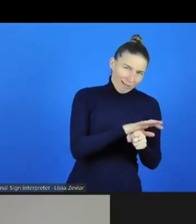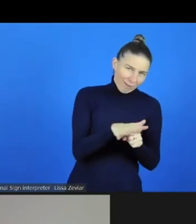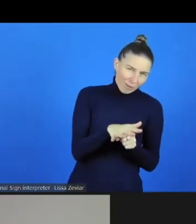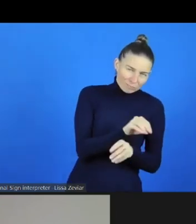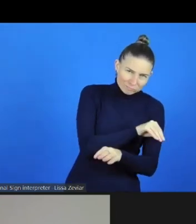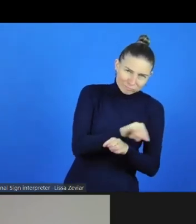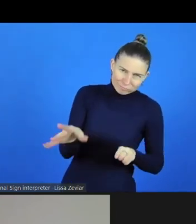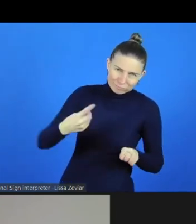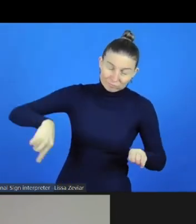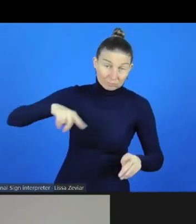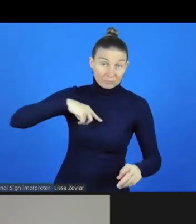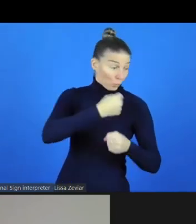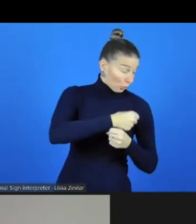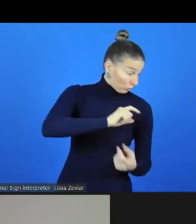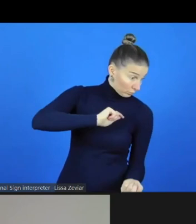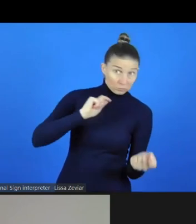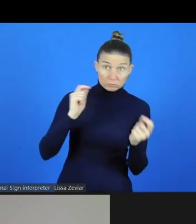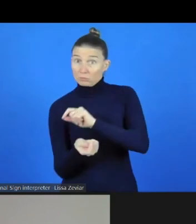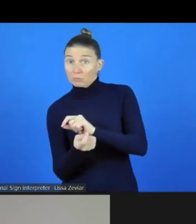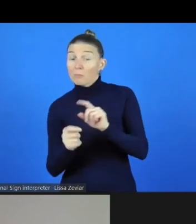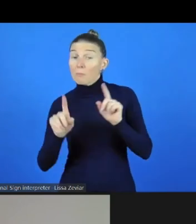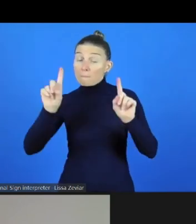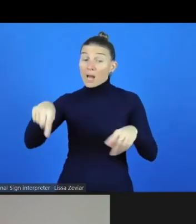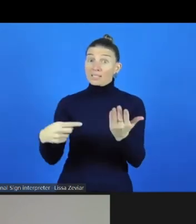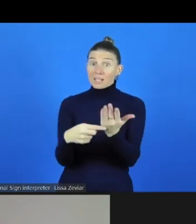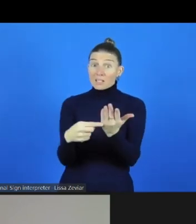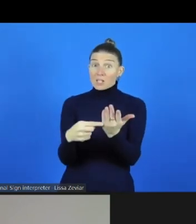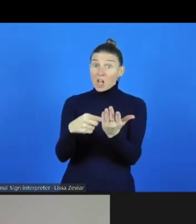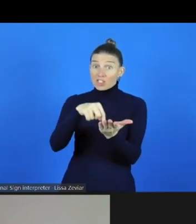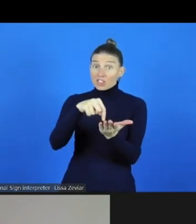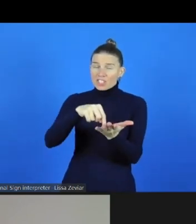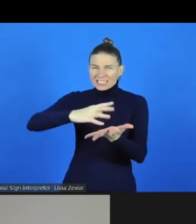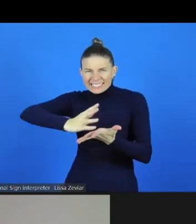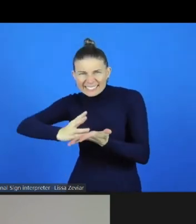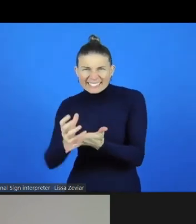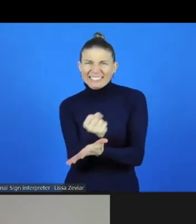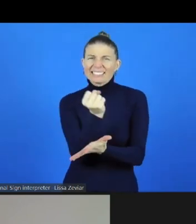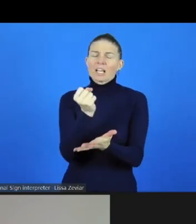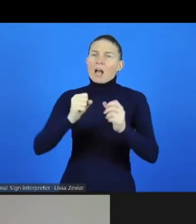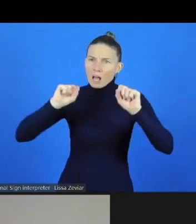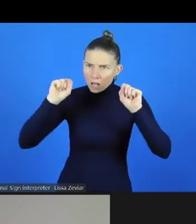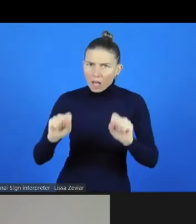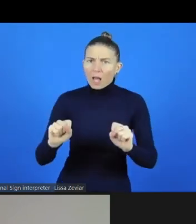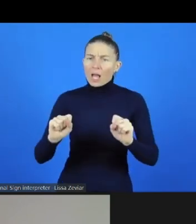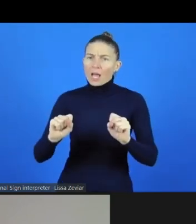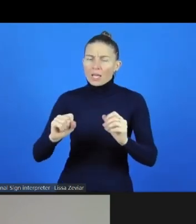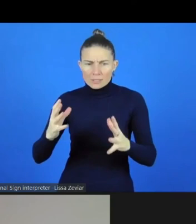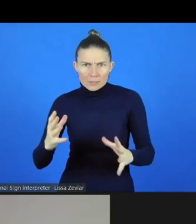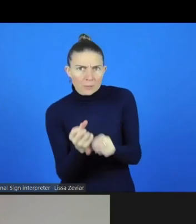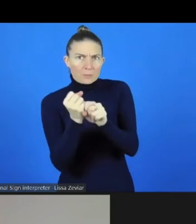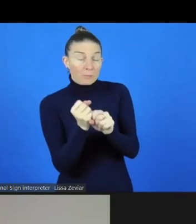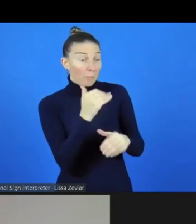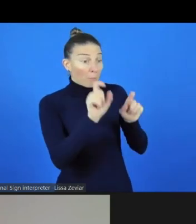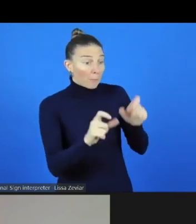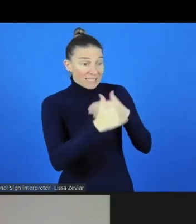thoughts on harnessing the potential of technology to ensure people with disabilities are not left behind, but also very importantly,